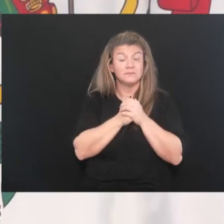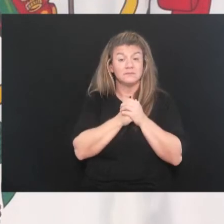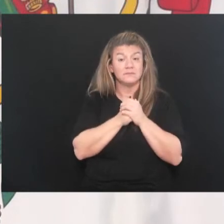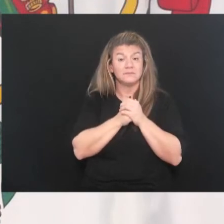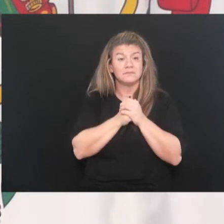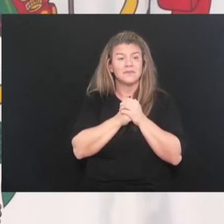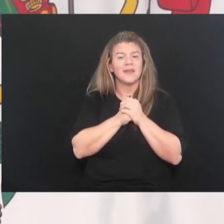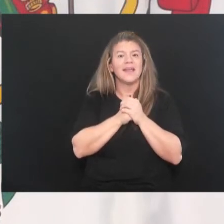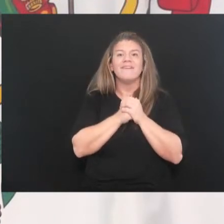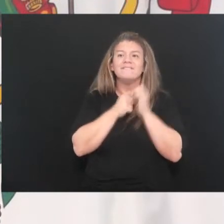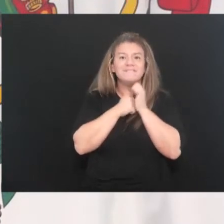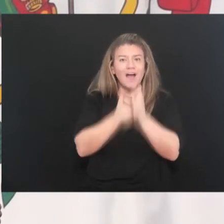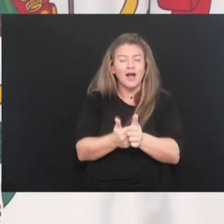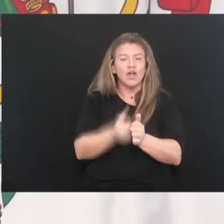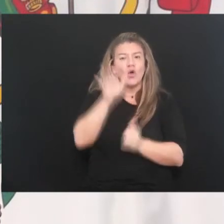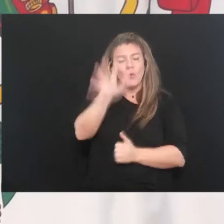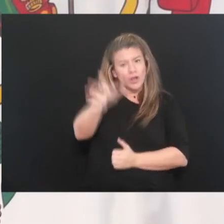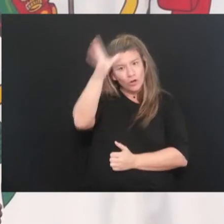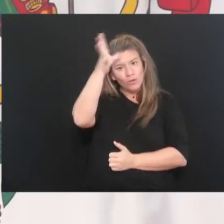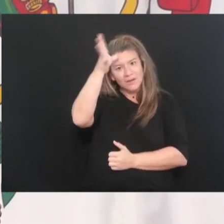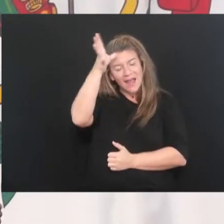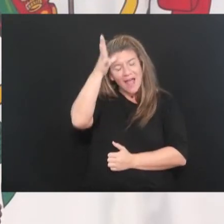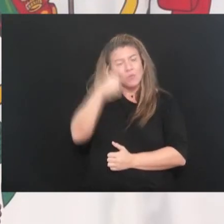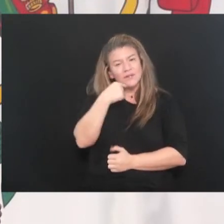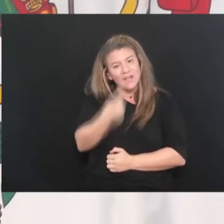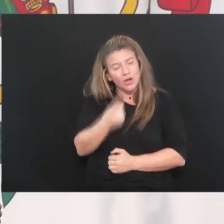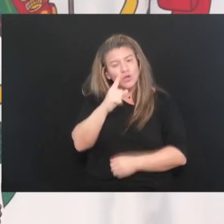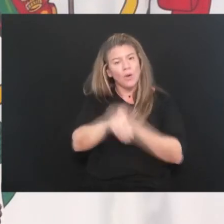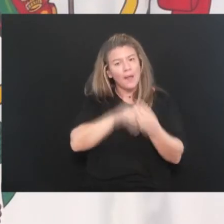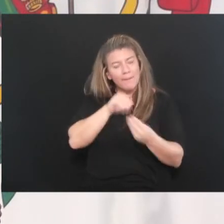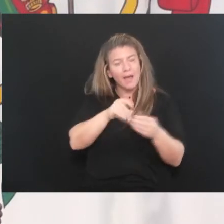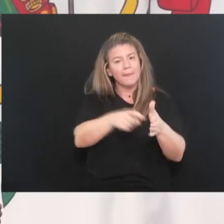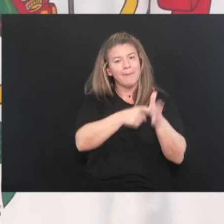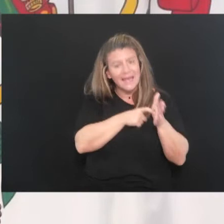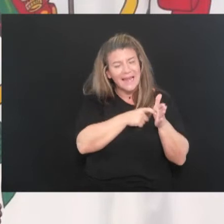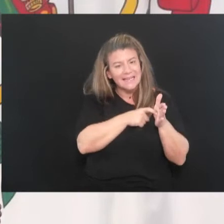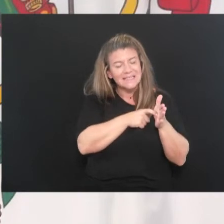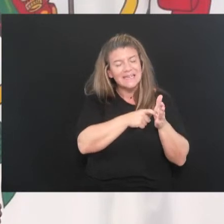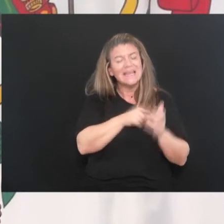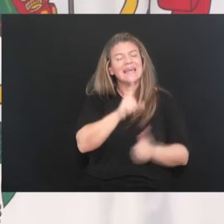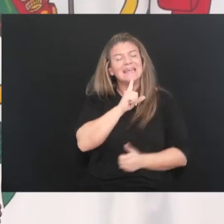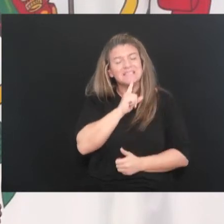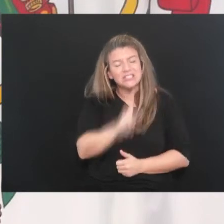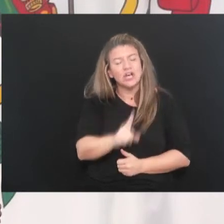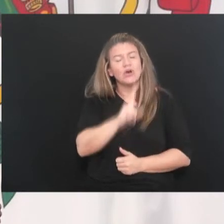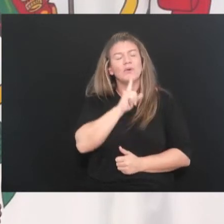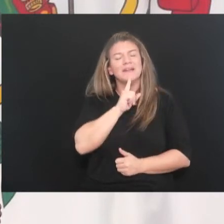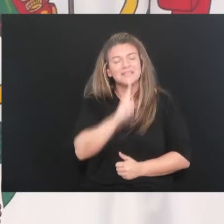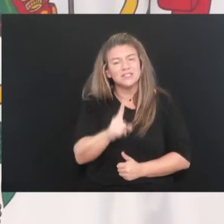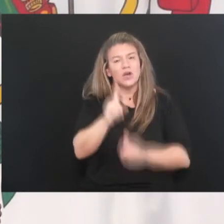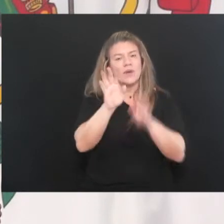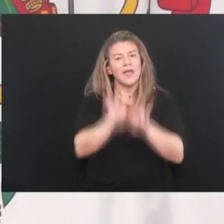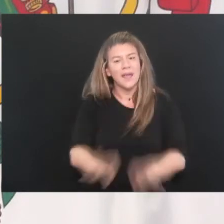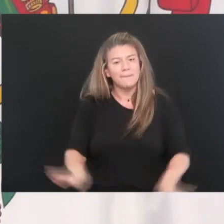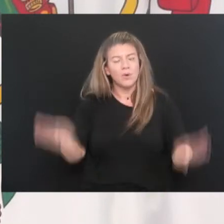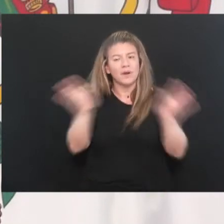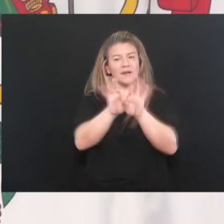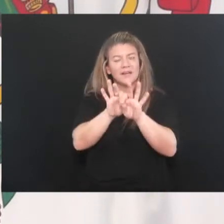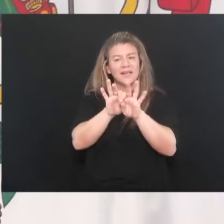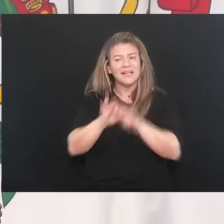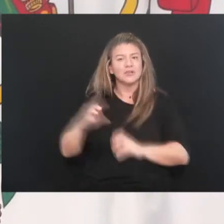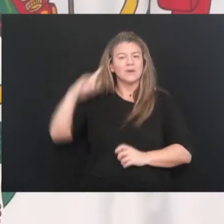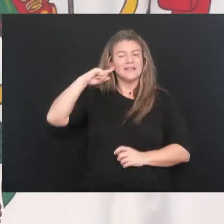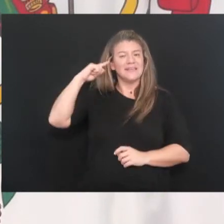Do what your dad would tell you to do in regard to the mandates. It is so important to listen to General Hoyer